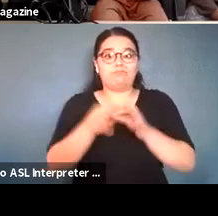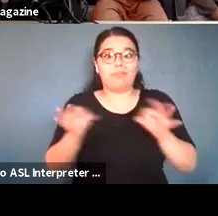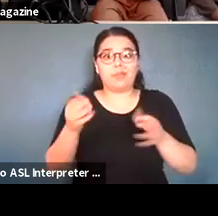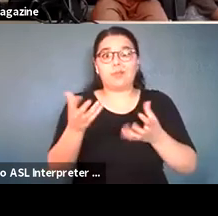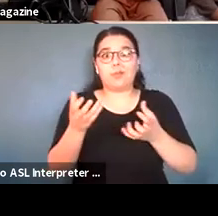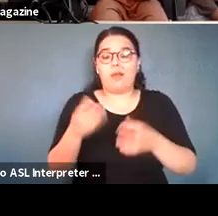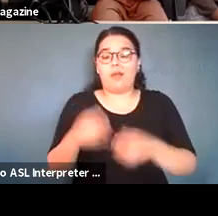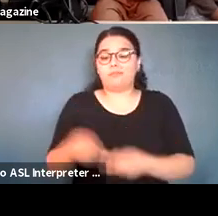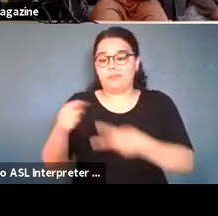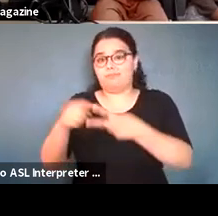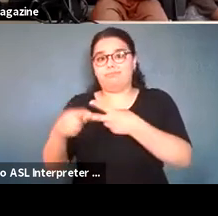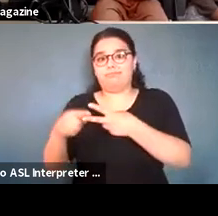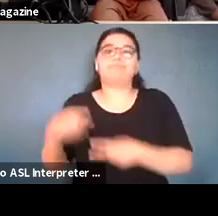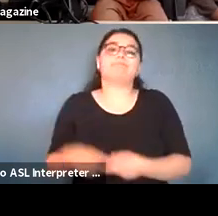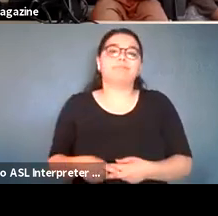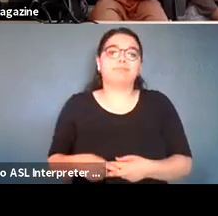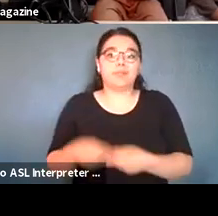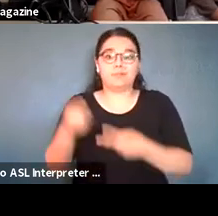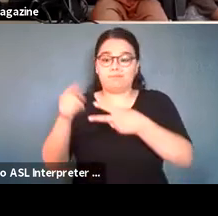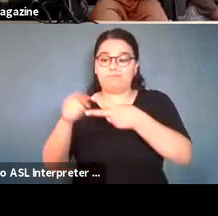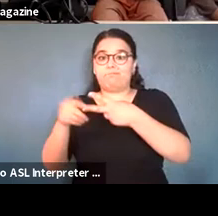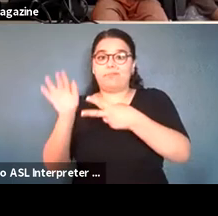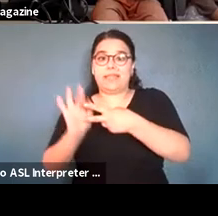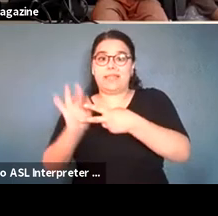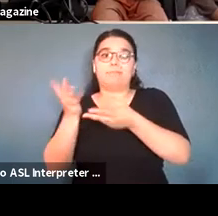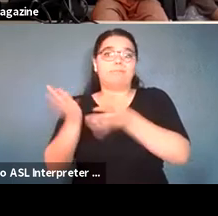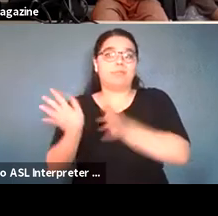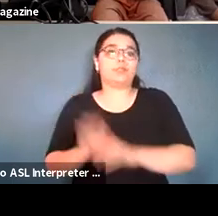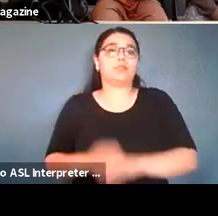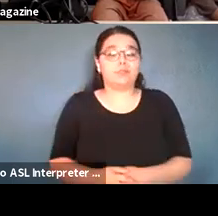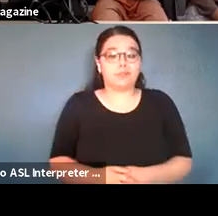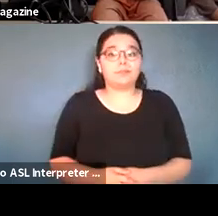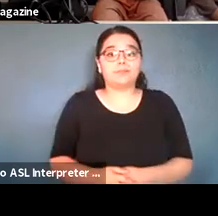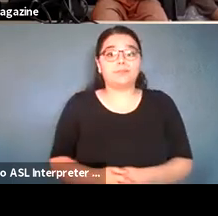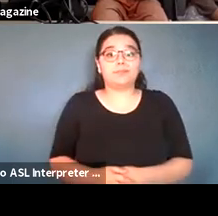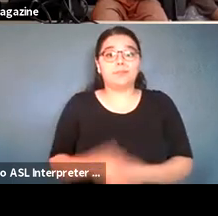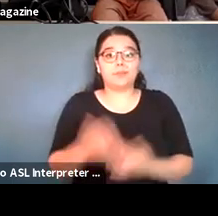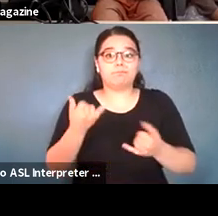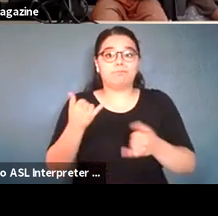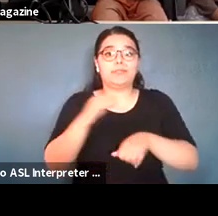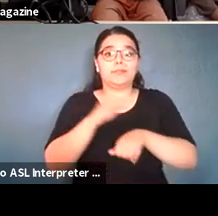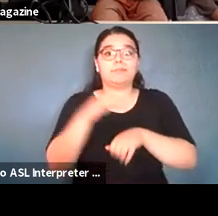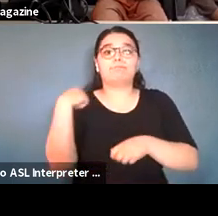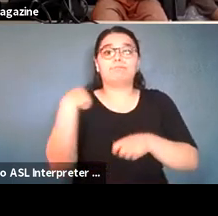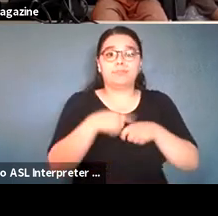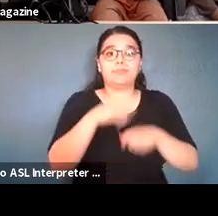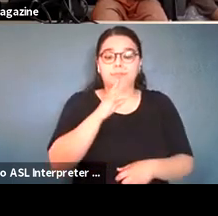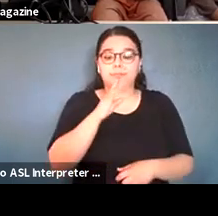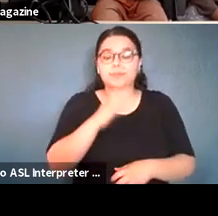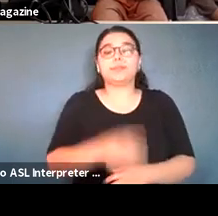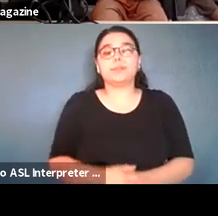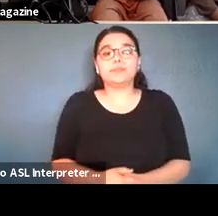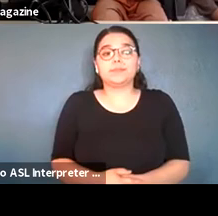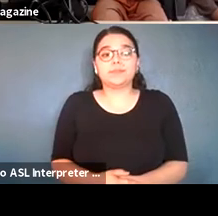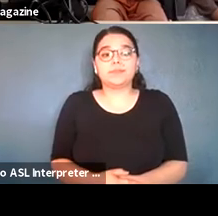click done. Y si están conectadas a través de su aplicación en su celular o una tableta, busquen